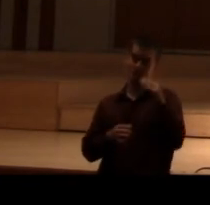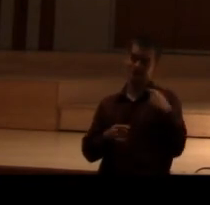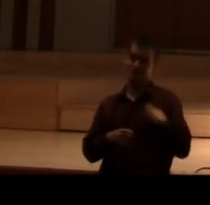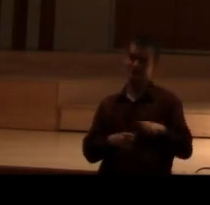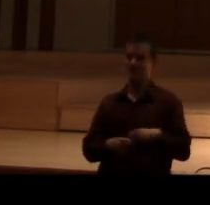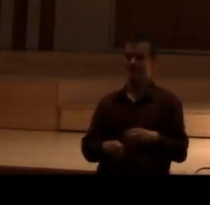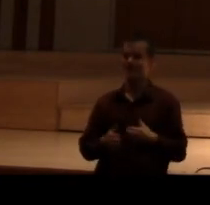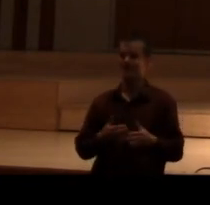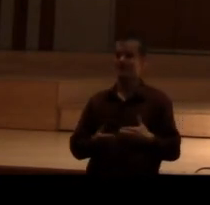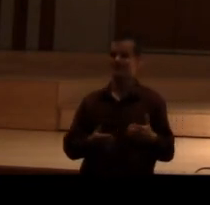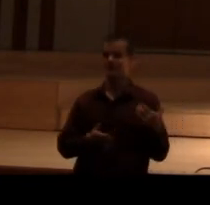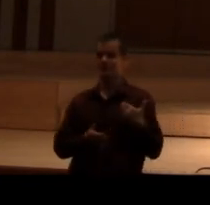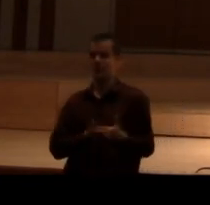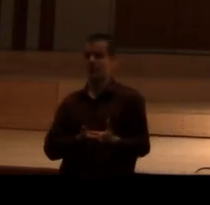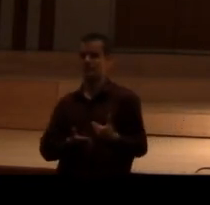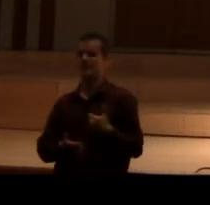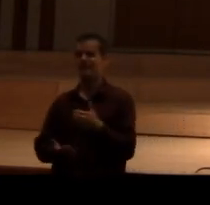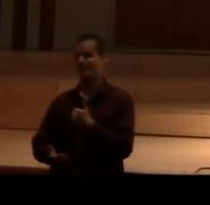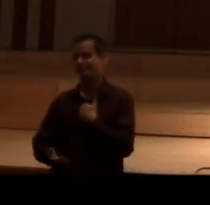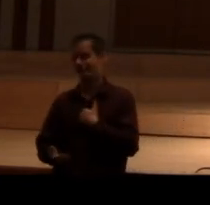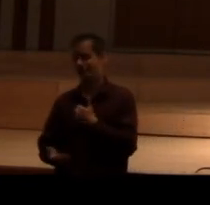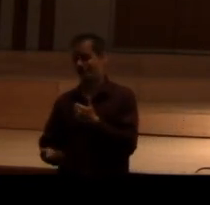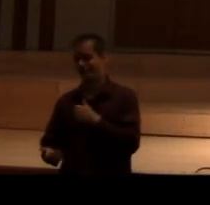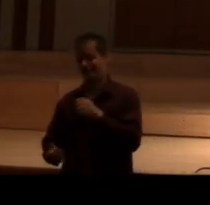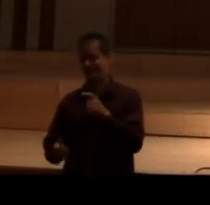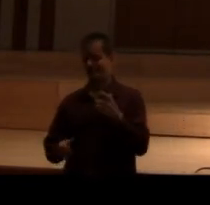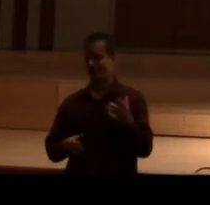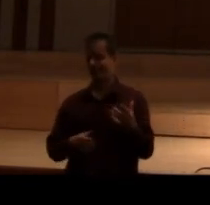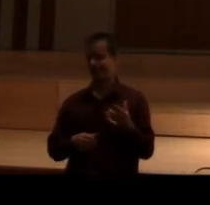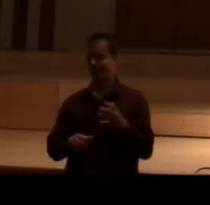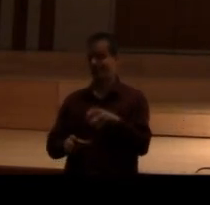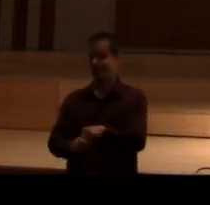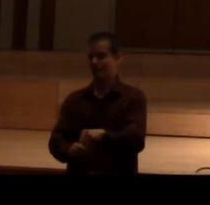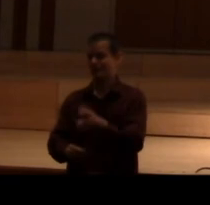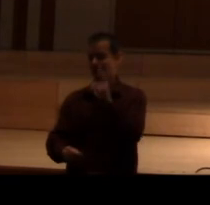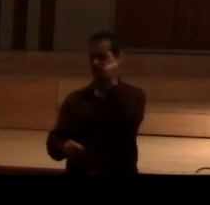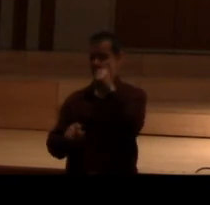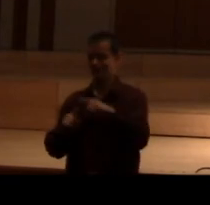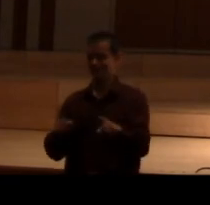close to us. Now, sorry, I should not have brought in politics at all, but that was